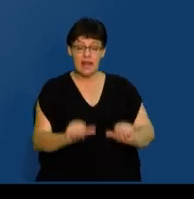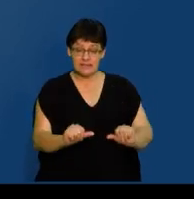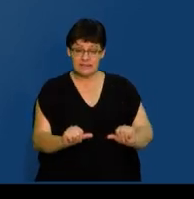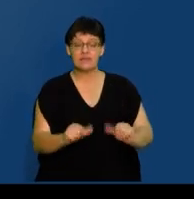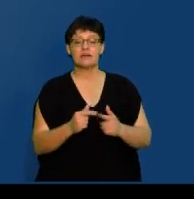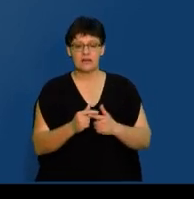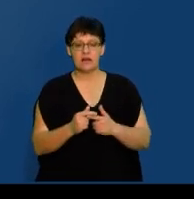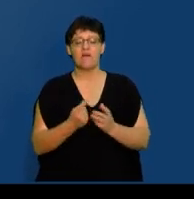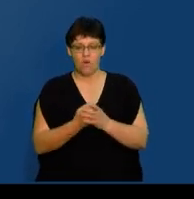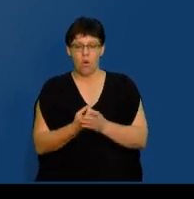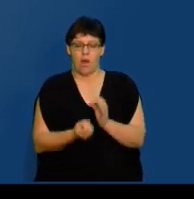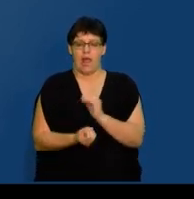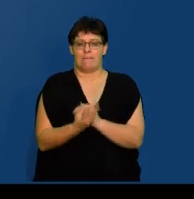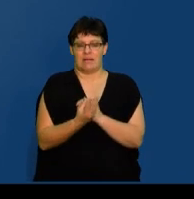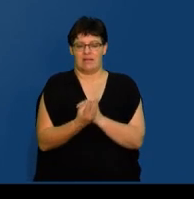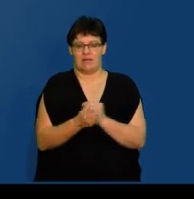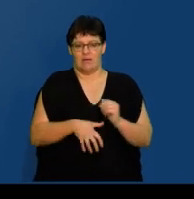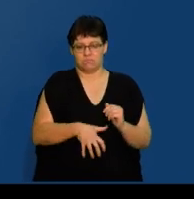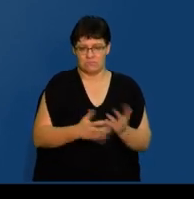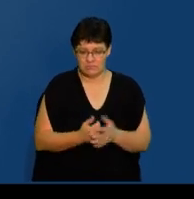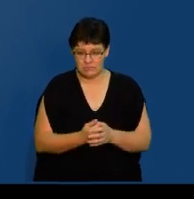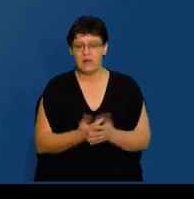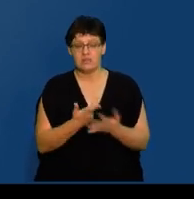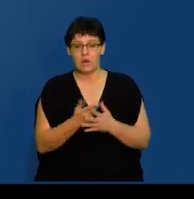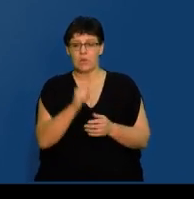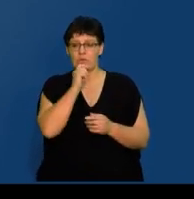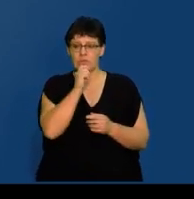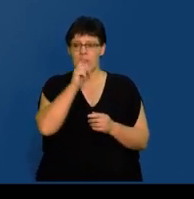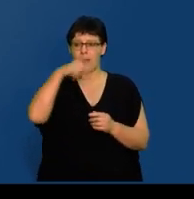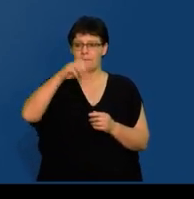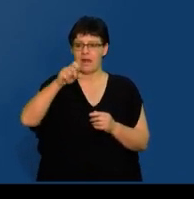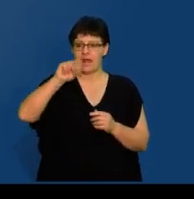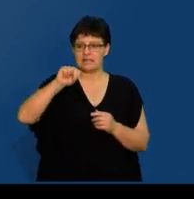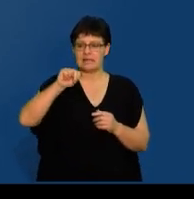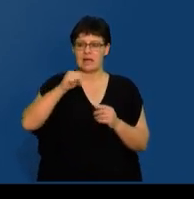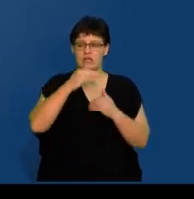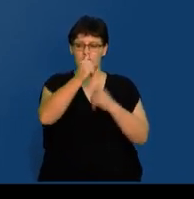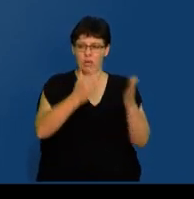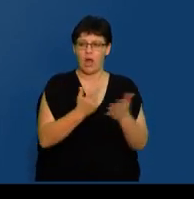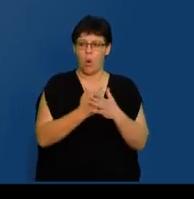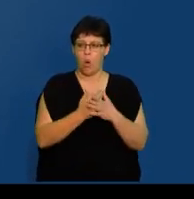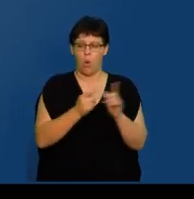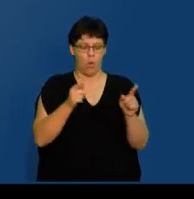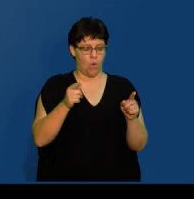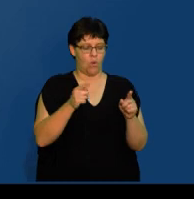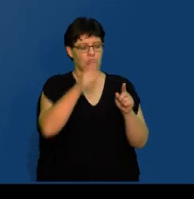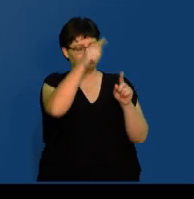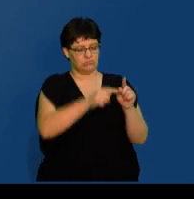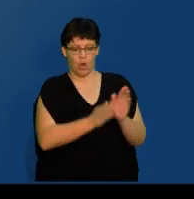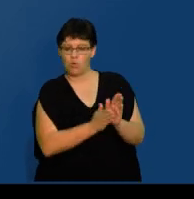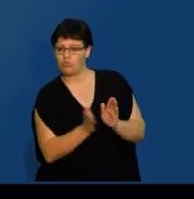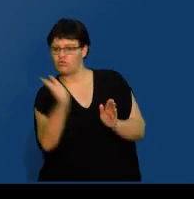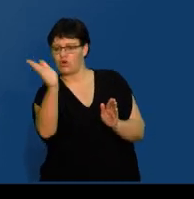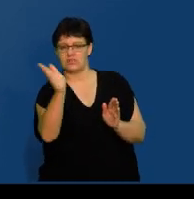of fertilization, and that can be done using either the Punnett square or using a simple cross diagram as I've illustrated